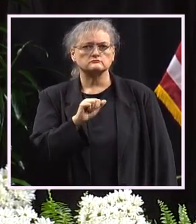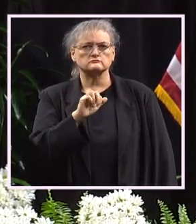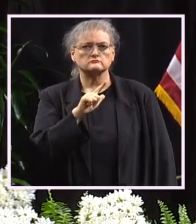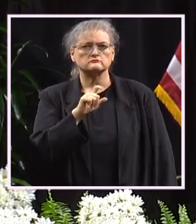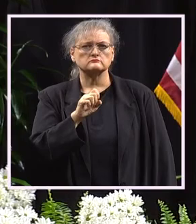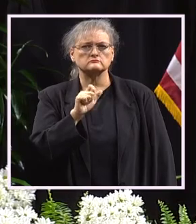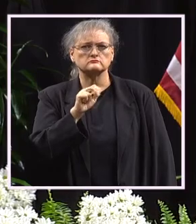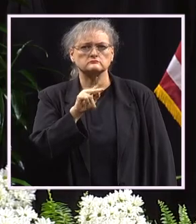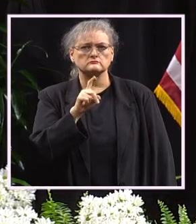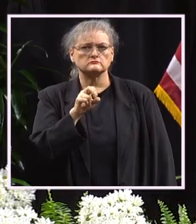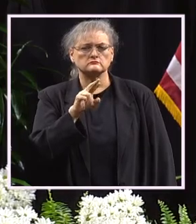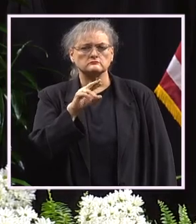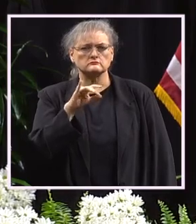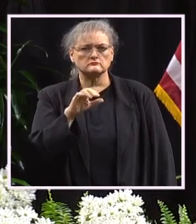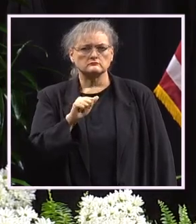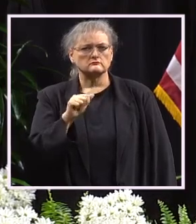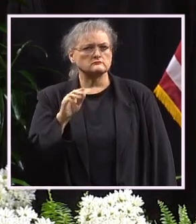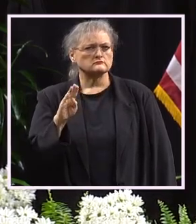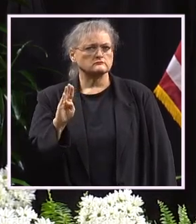Alexandria Lillian Brown,